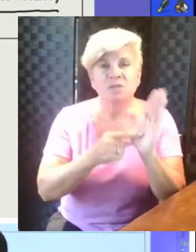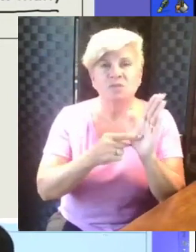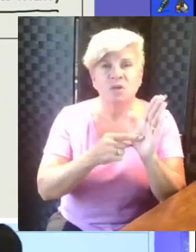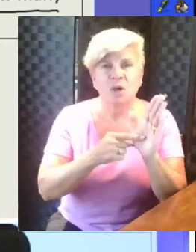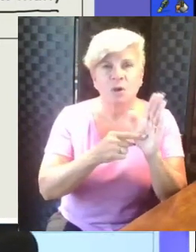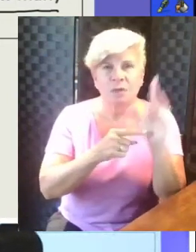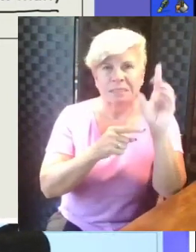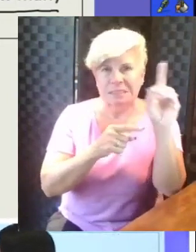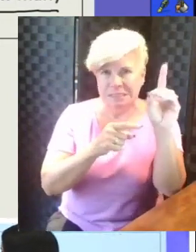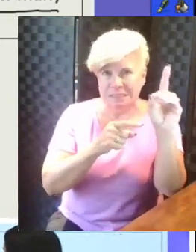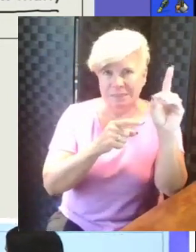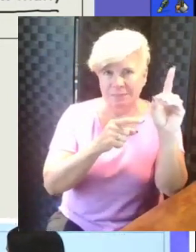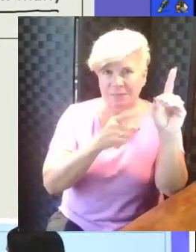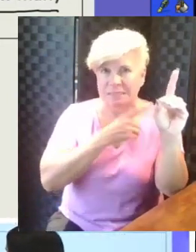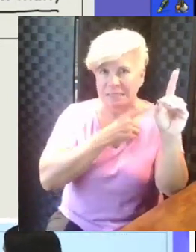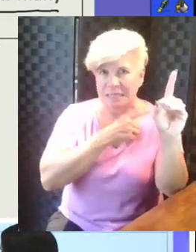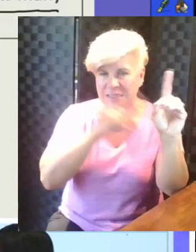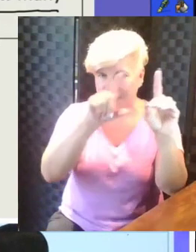for Deontay